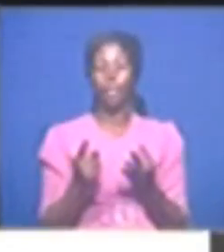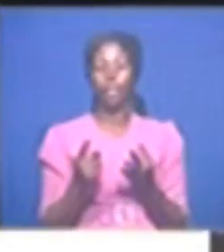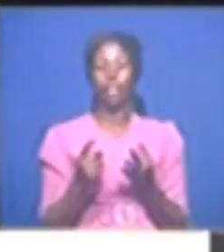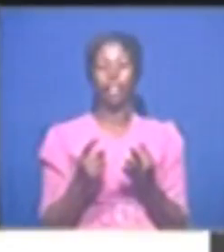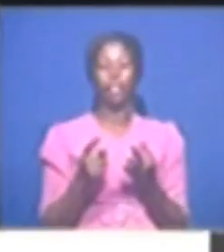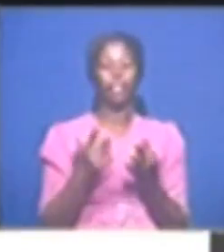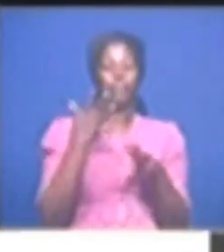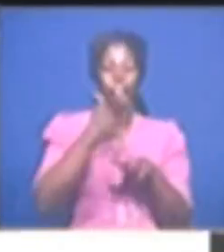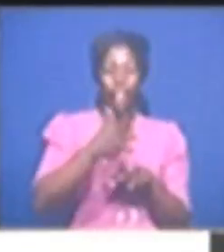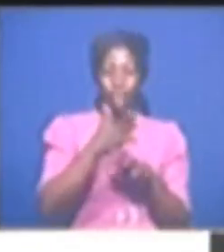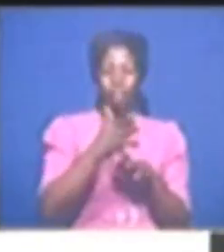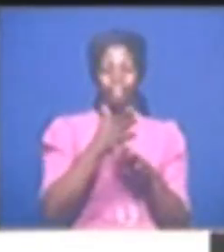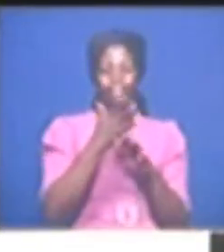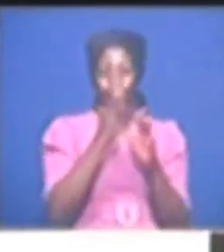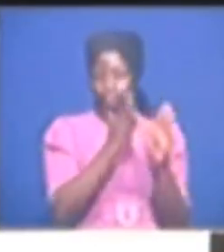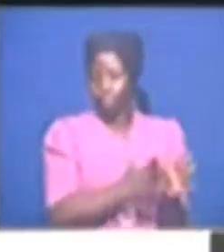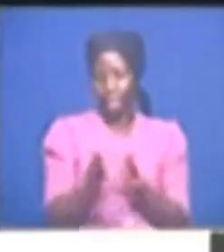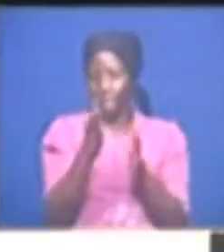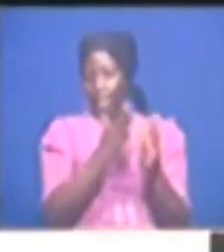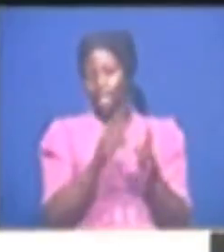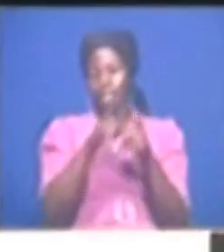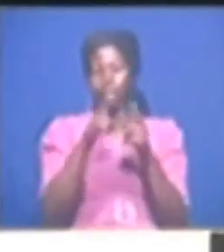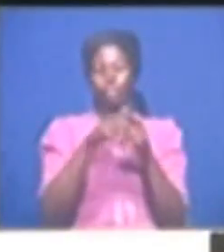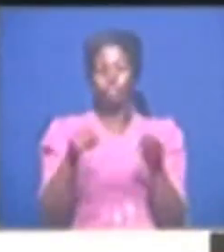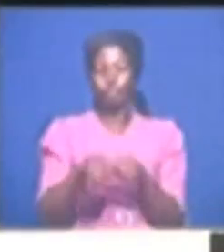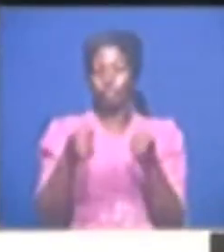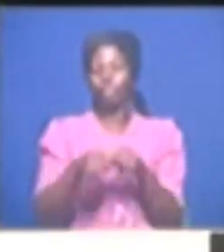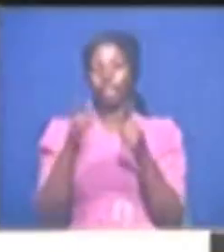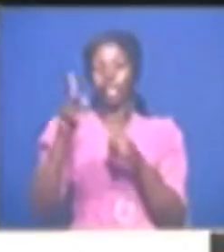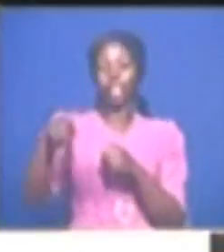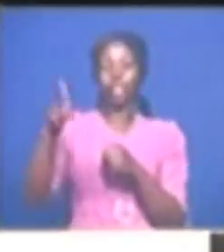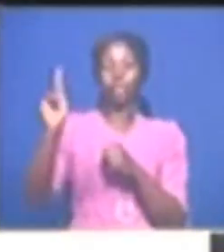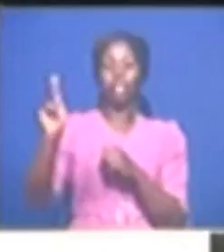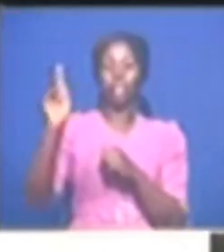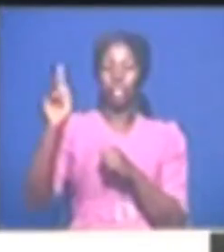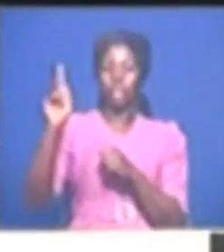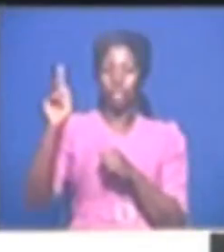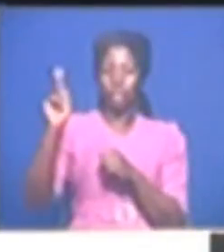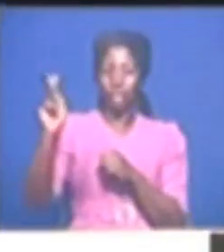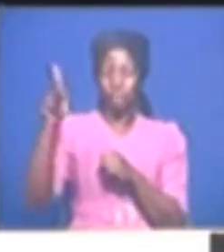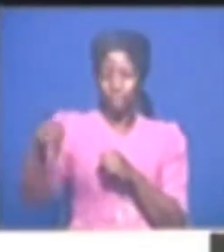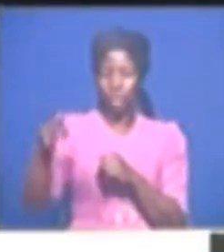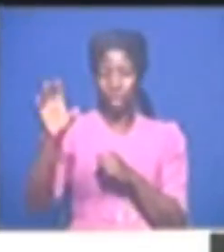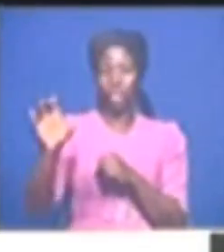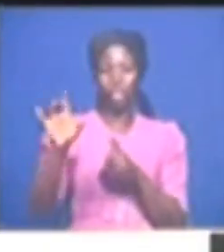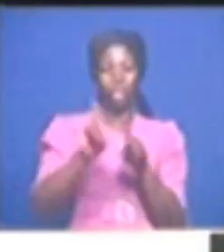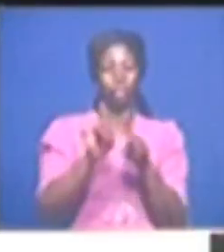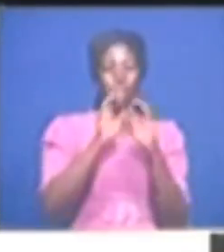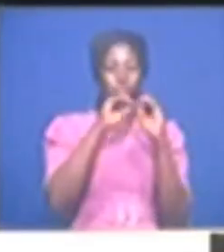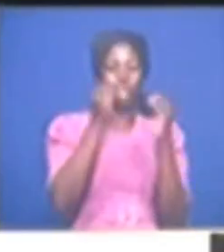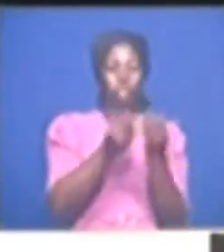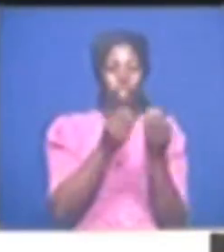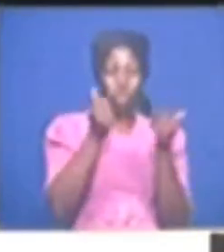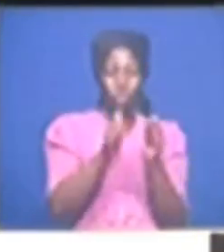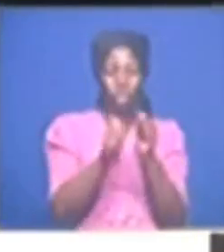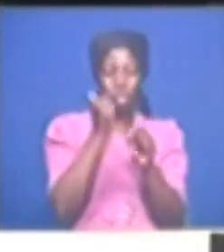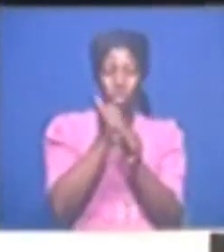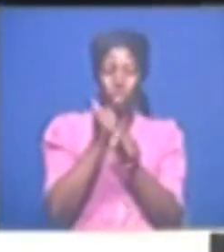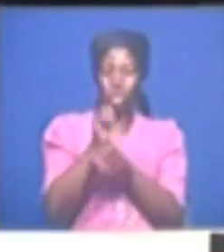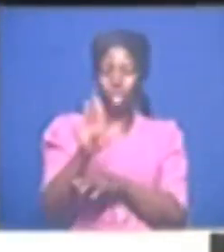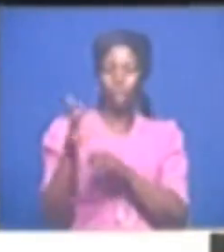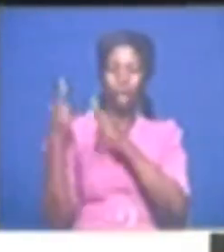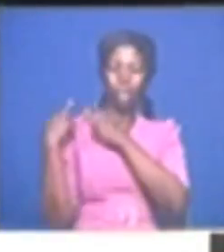maliciously calculated to injure KPC as a responsive organization that is currently fulfilling its mandate to the